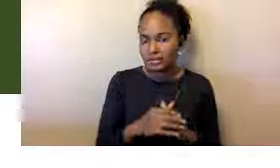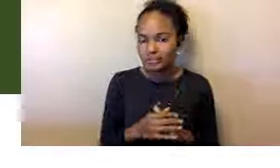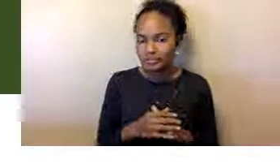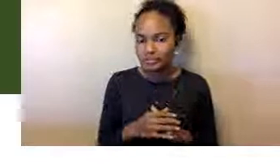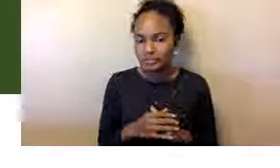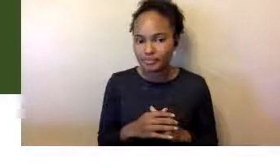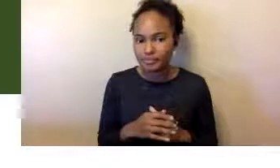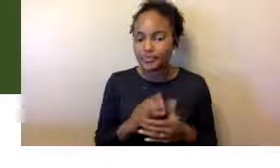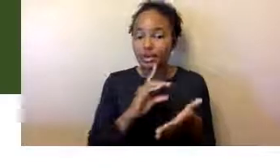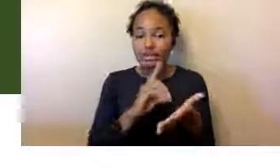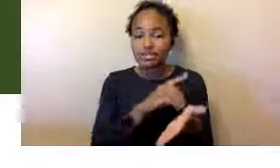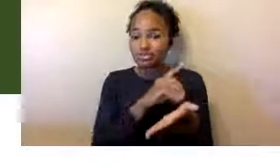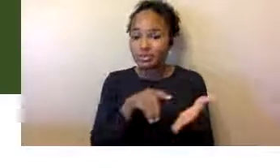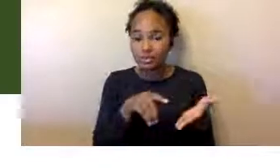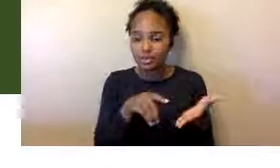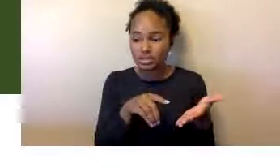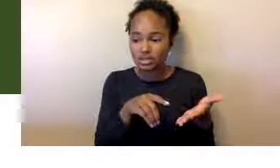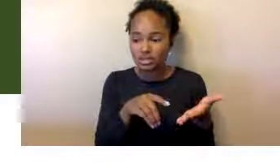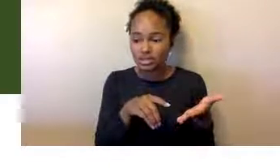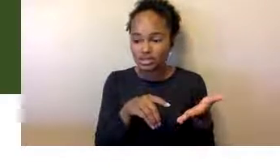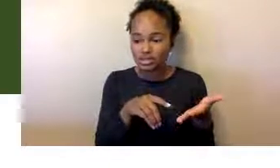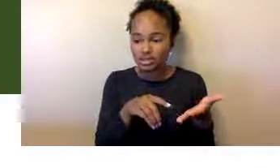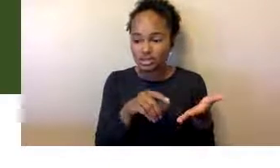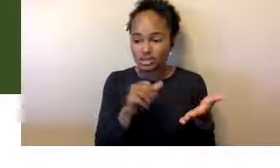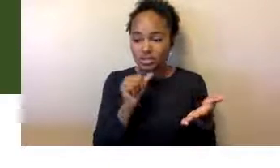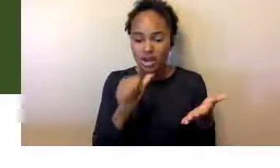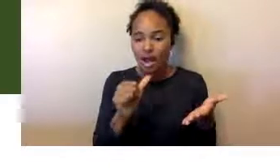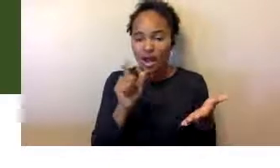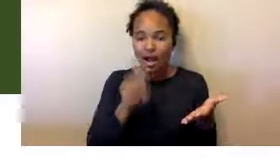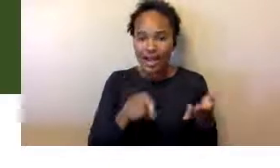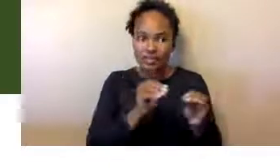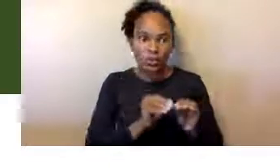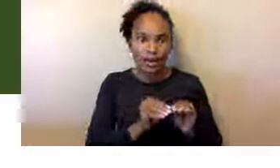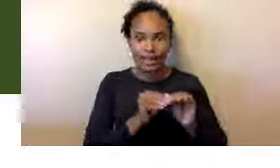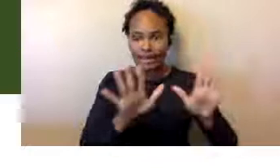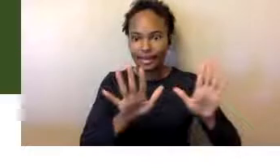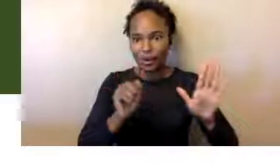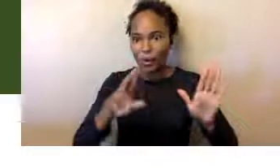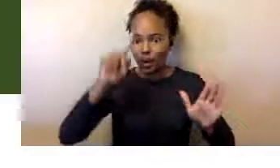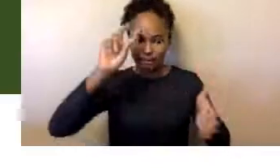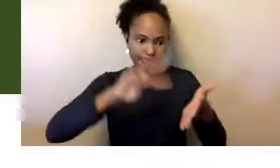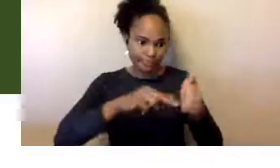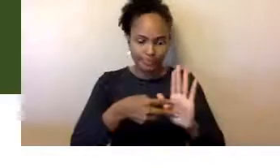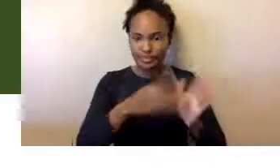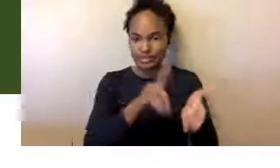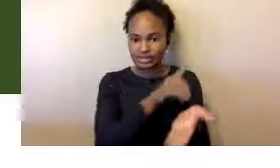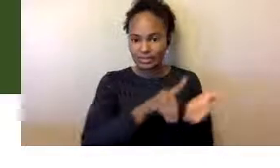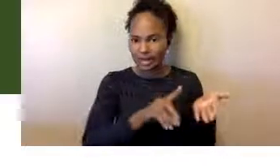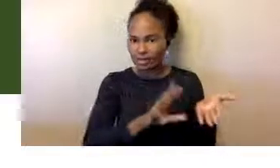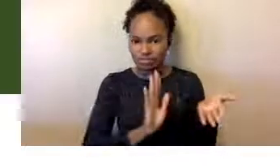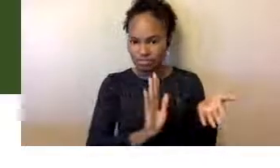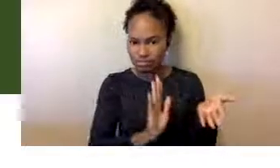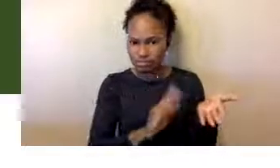discrimination does not have to be overt or intentional discrimination. It doesn't have to be